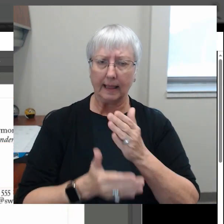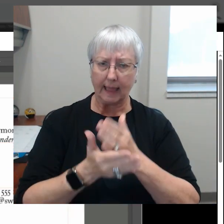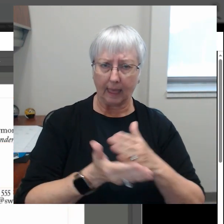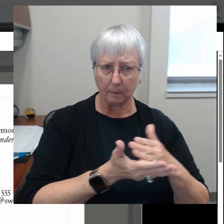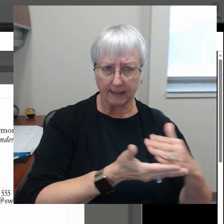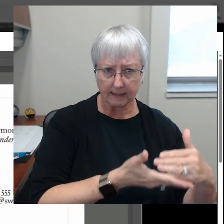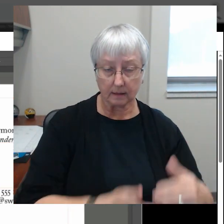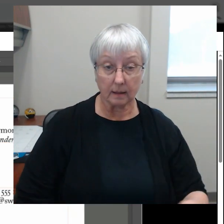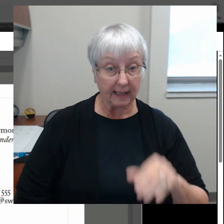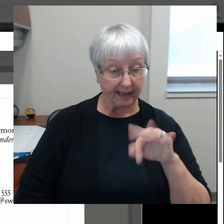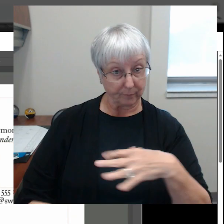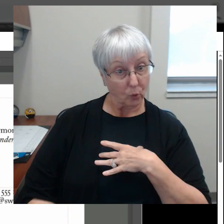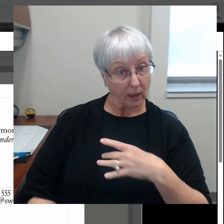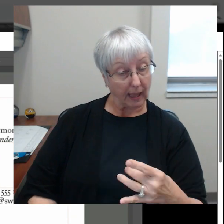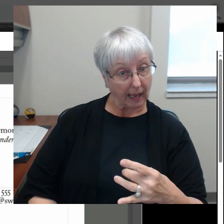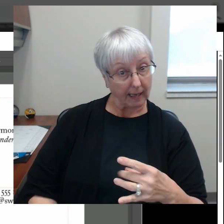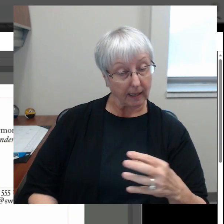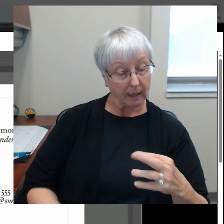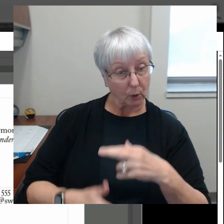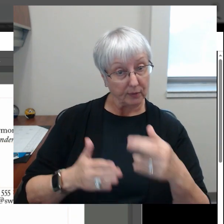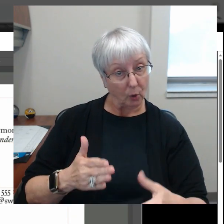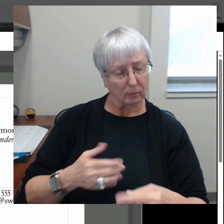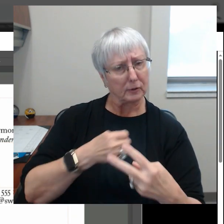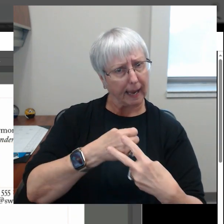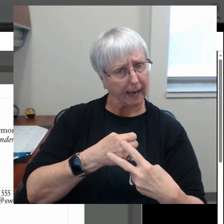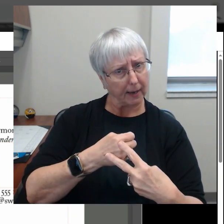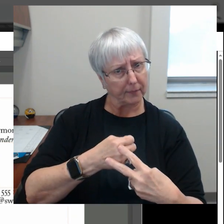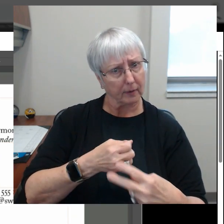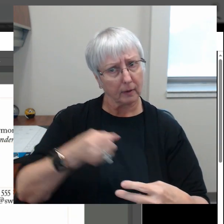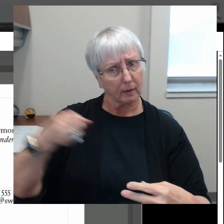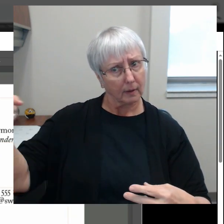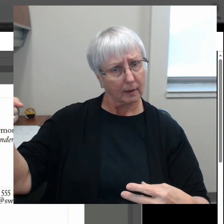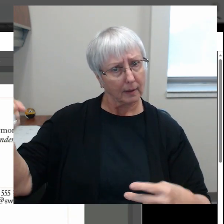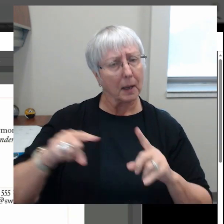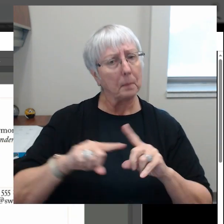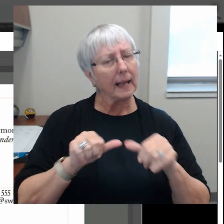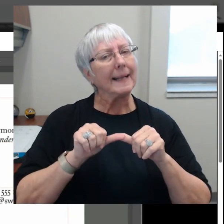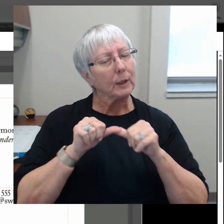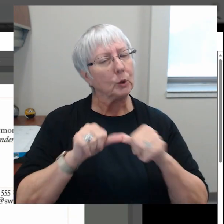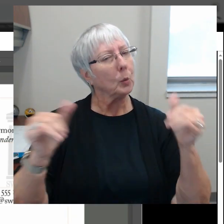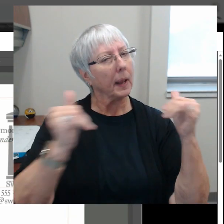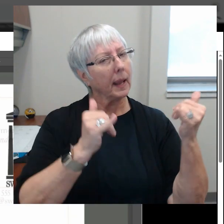If you like a solution, save it, but keep exploring. You might land on something unexpected.